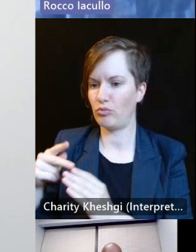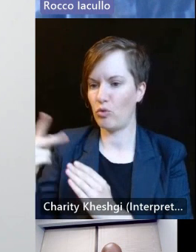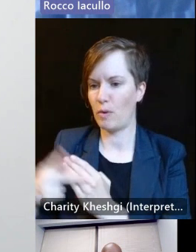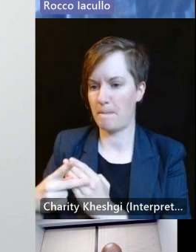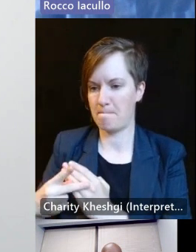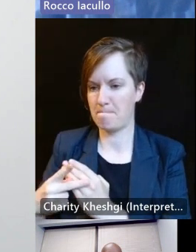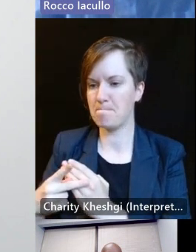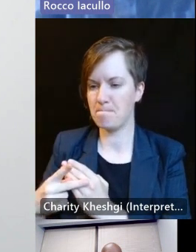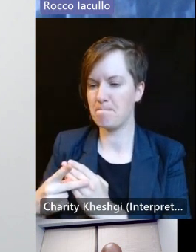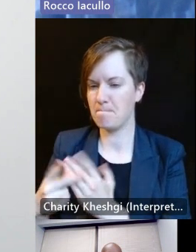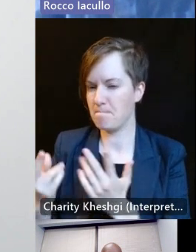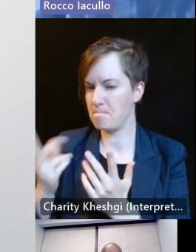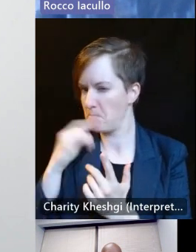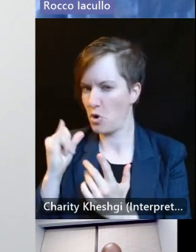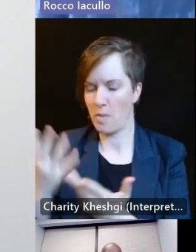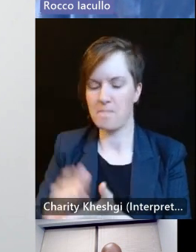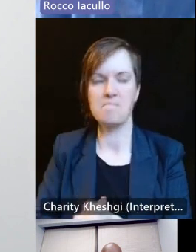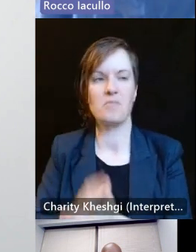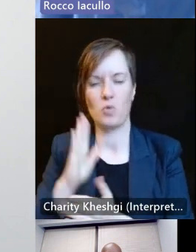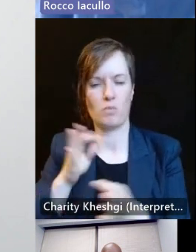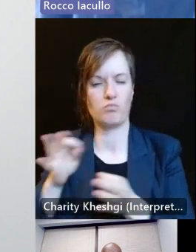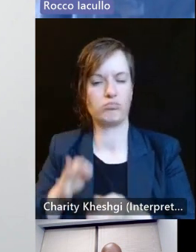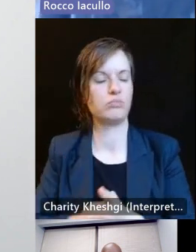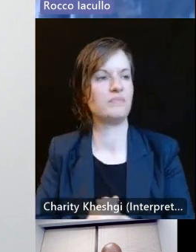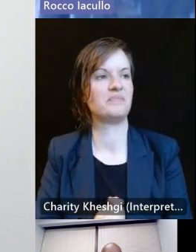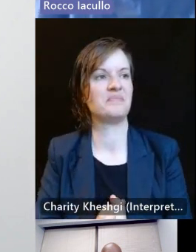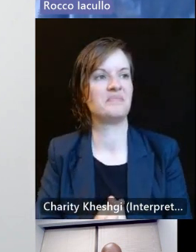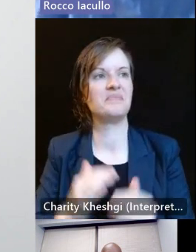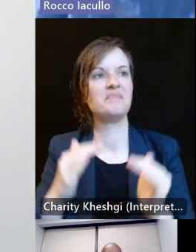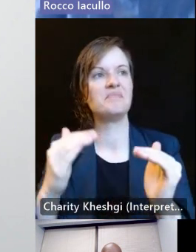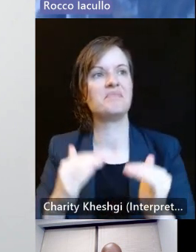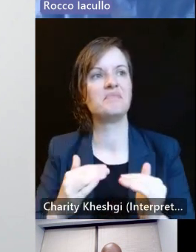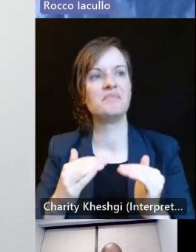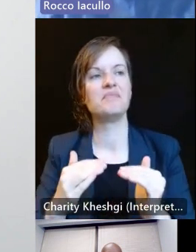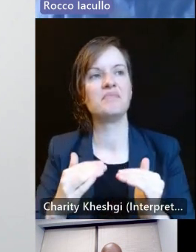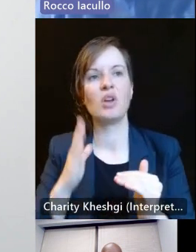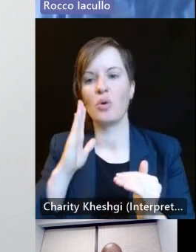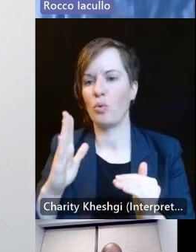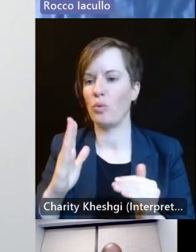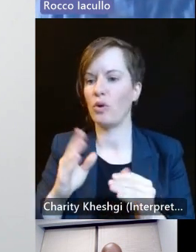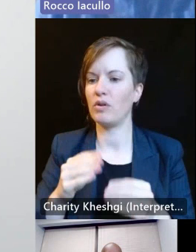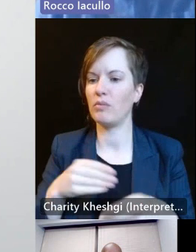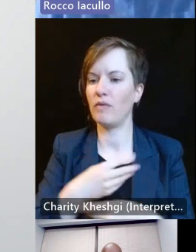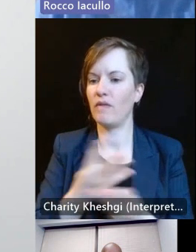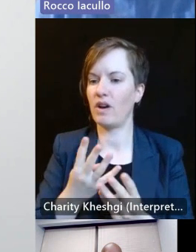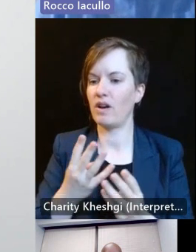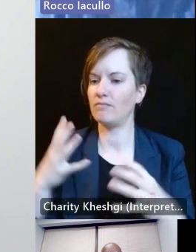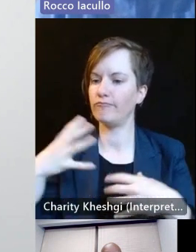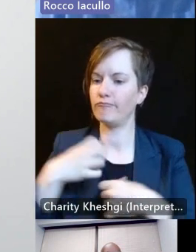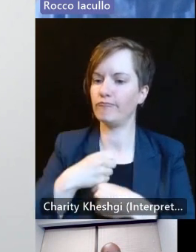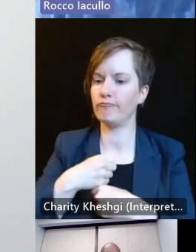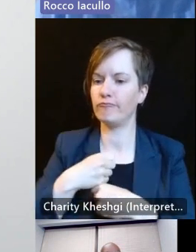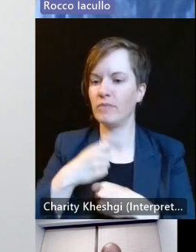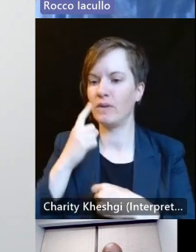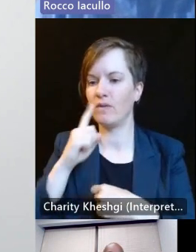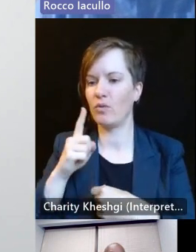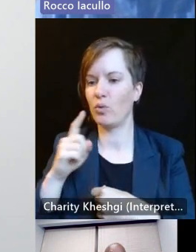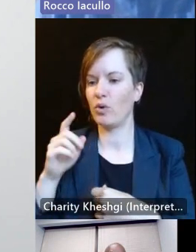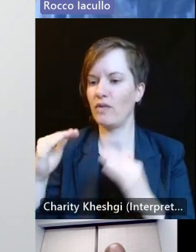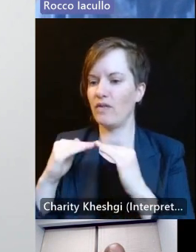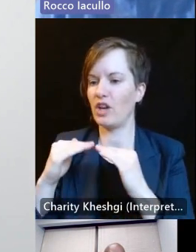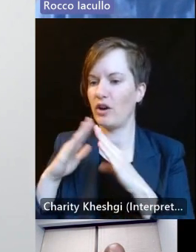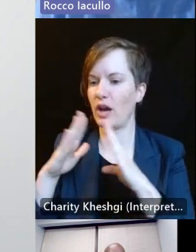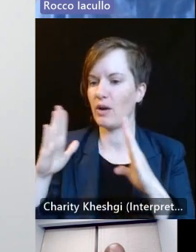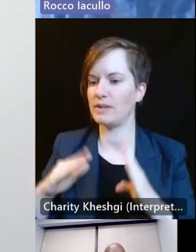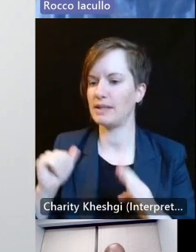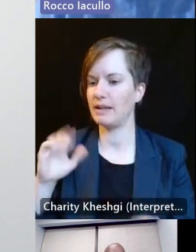Finally, I'm also providing an overview of the Fair Housing Act, which may also apply to